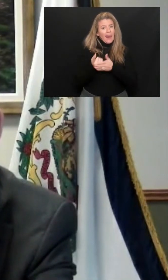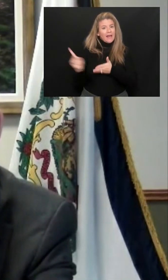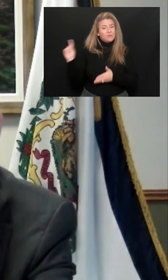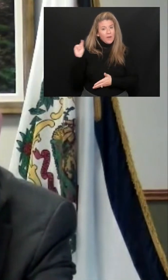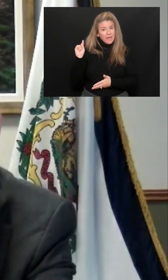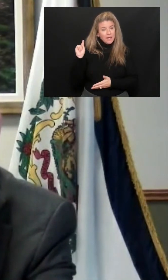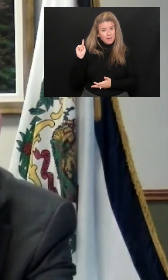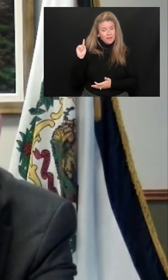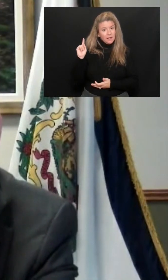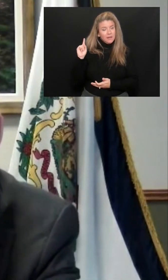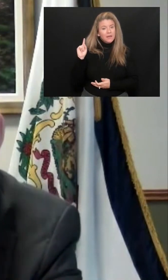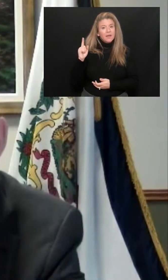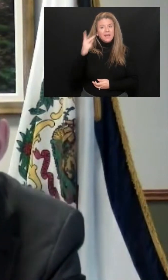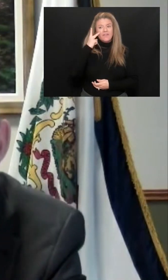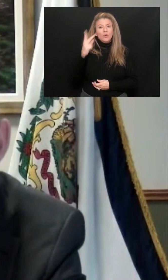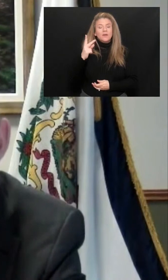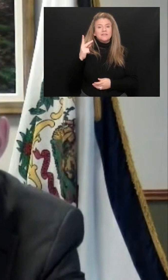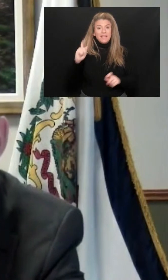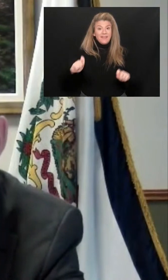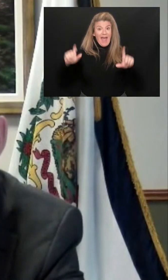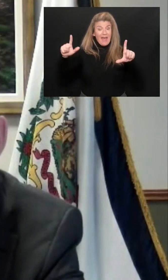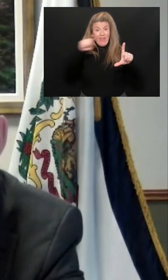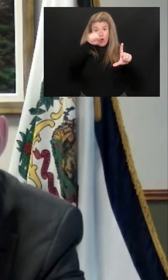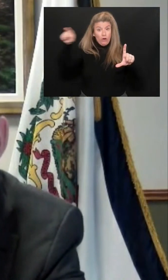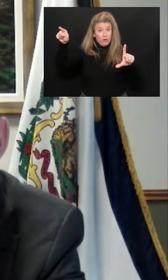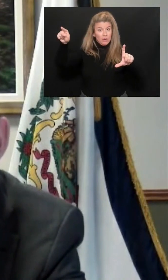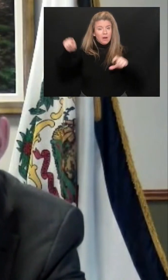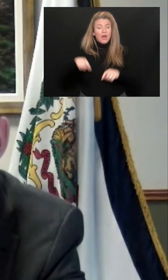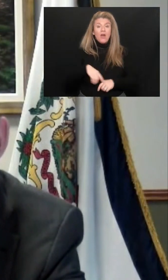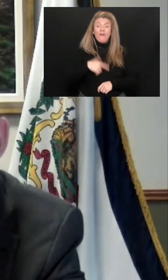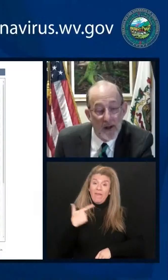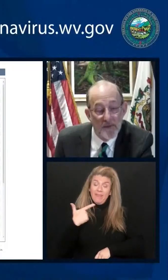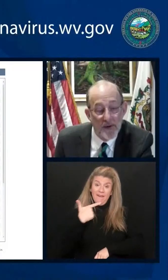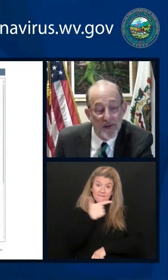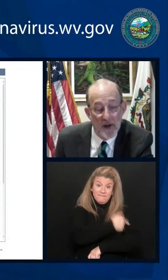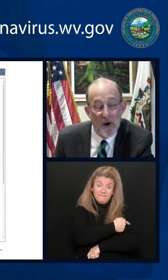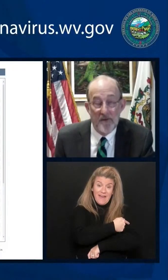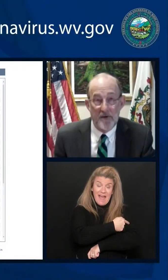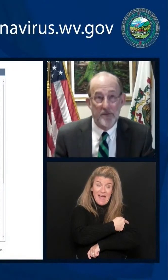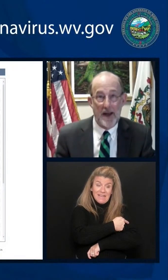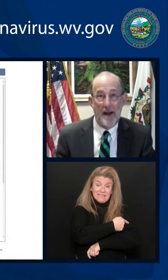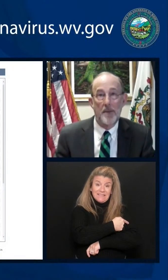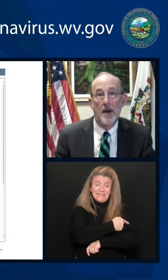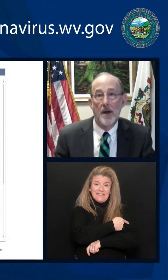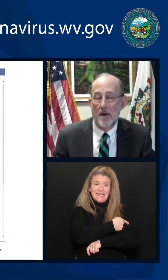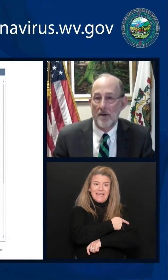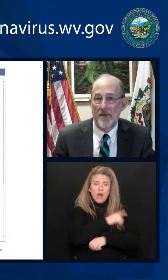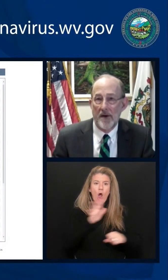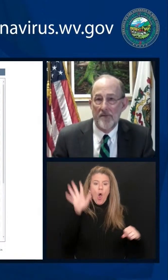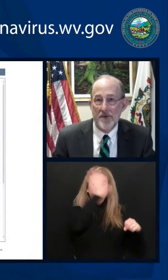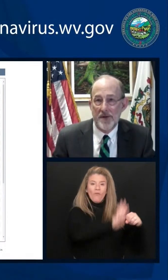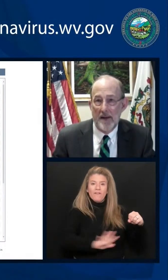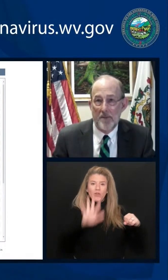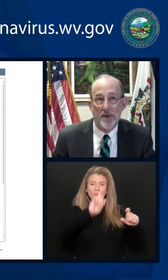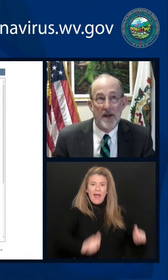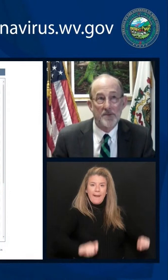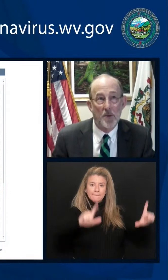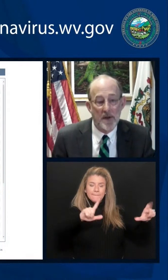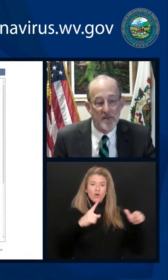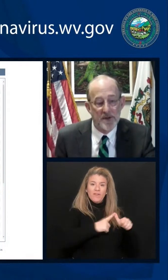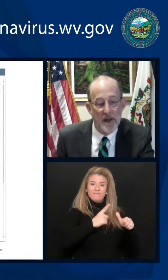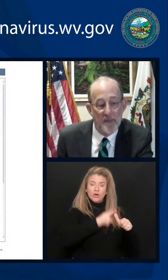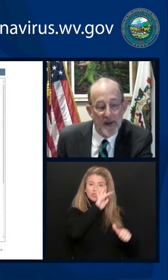week. On the vaccine the overview tab. On the very first tab